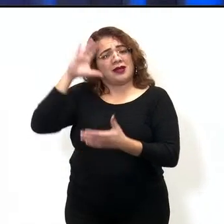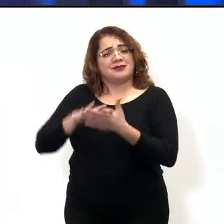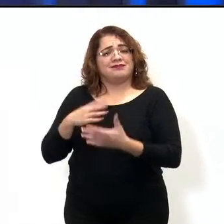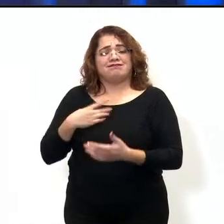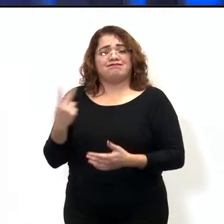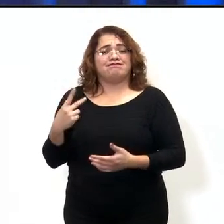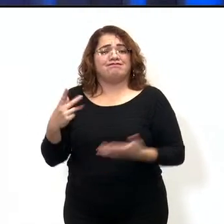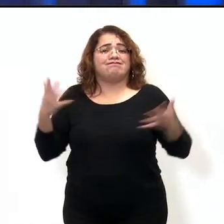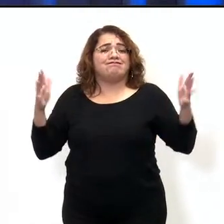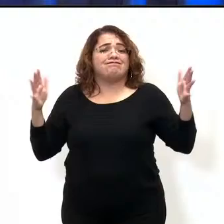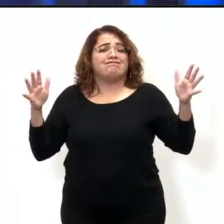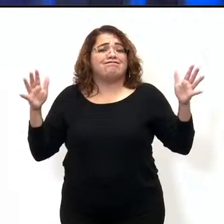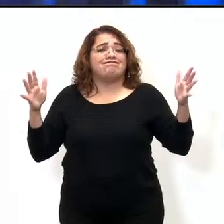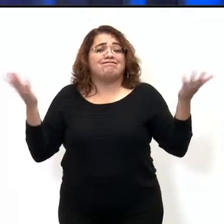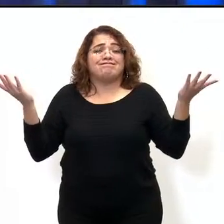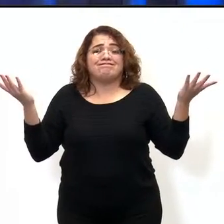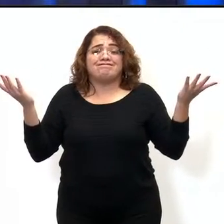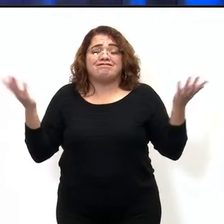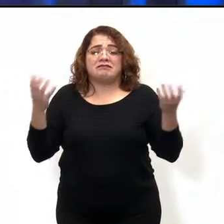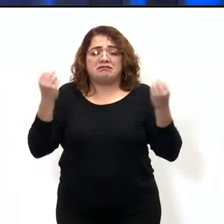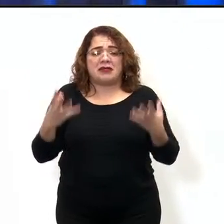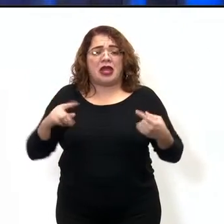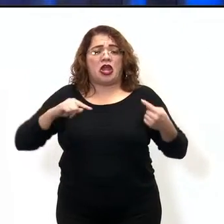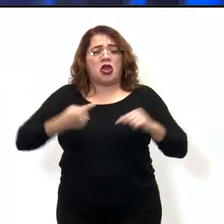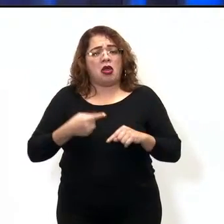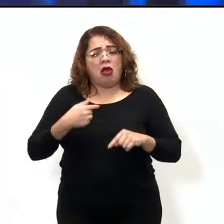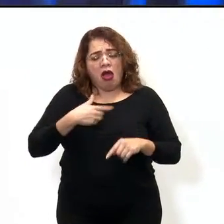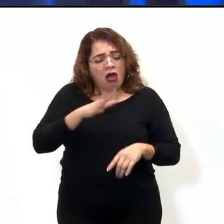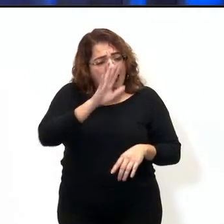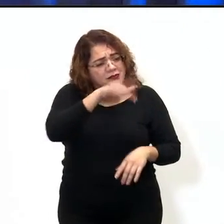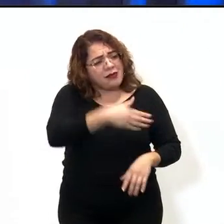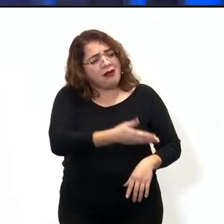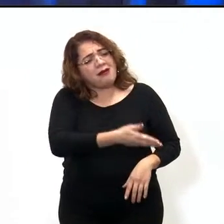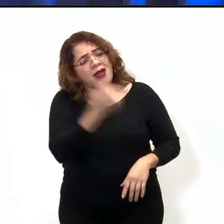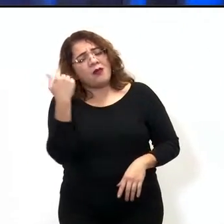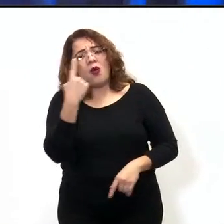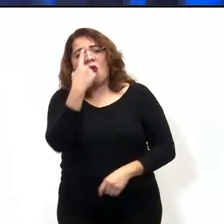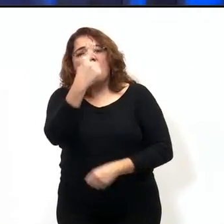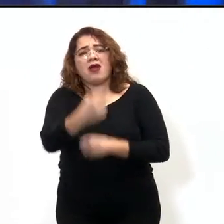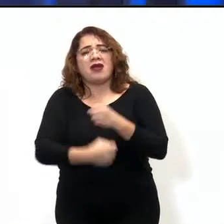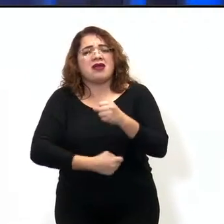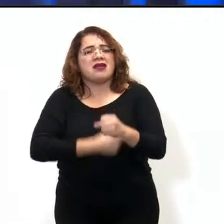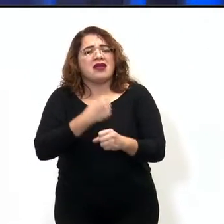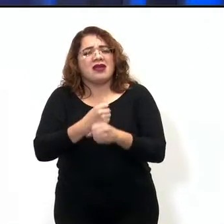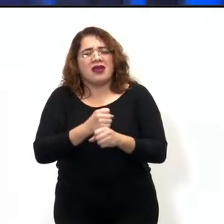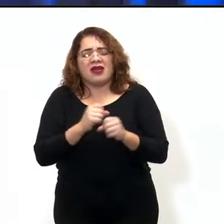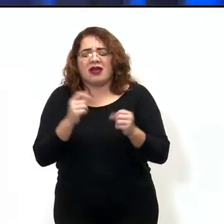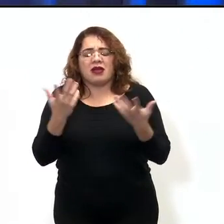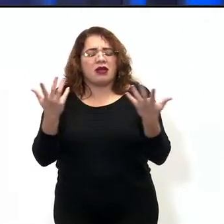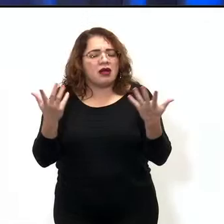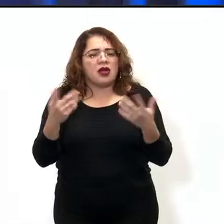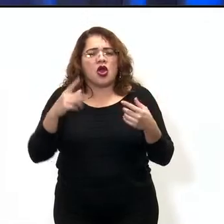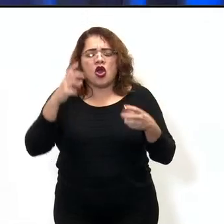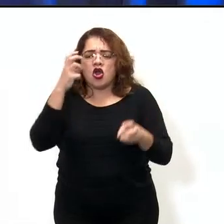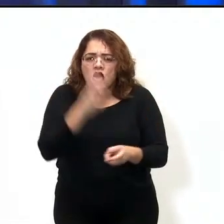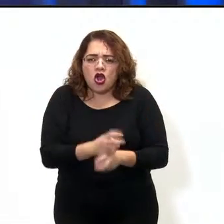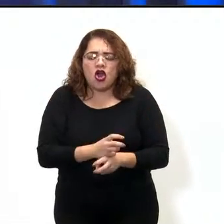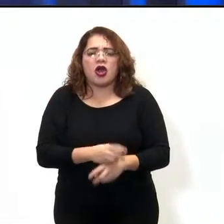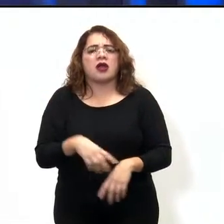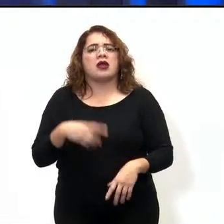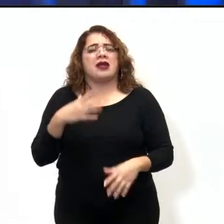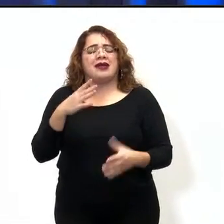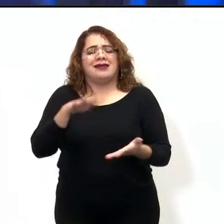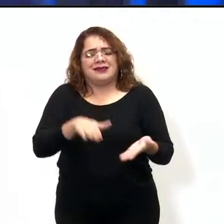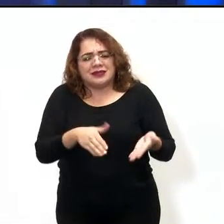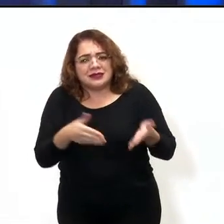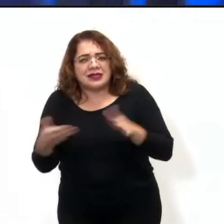And sometimes they were, many of them were hurt that I wouldn't see them, especially after a year that our families had so much loss. But it's important for us to sacrifice